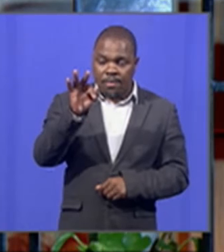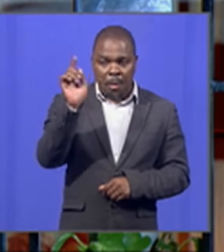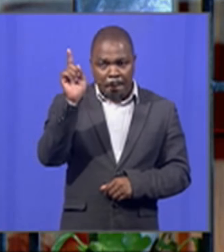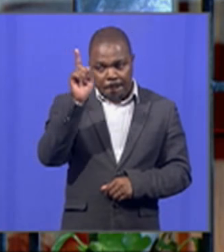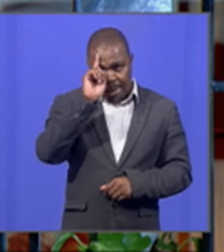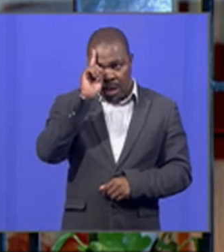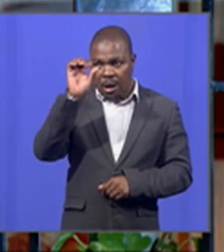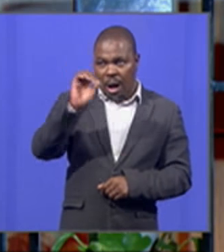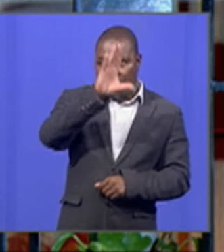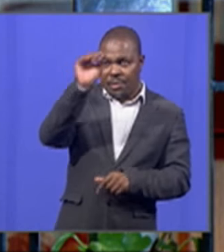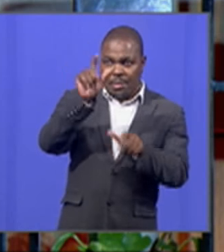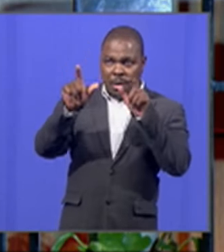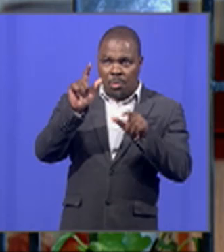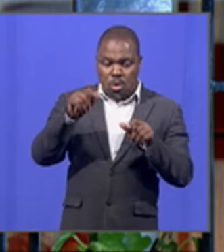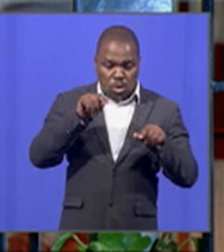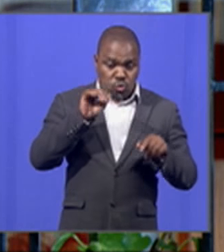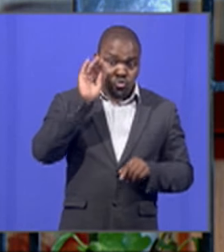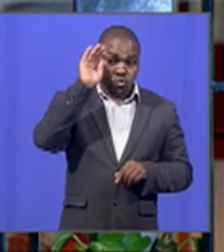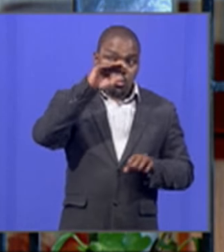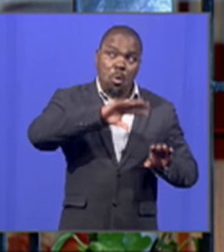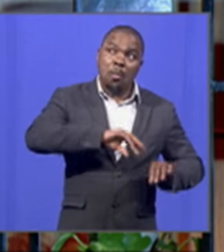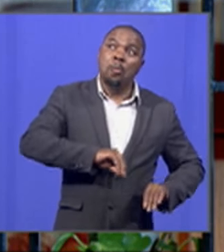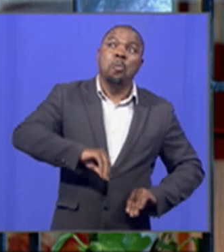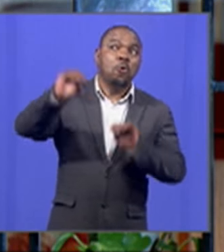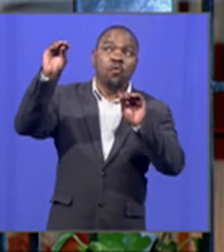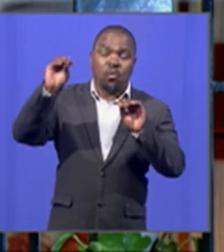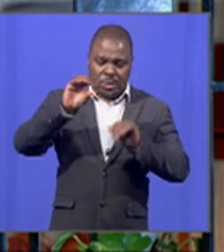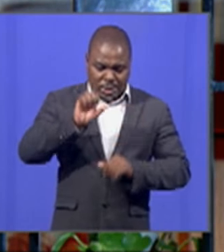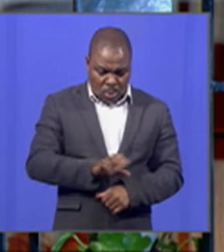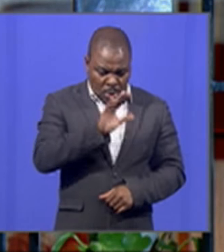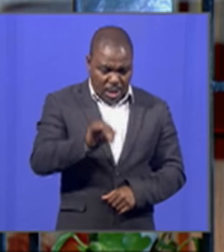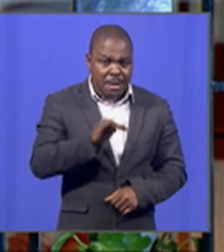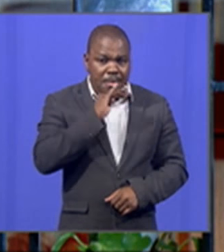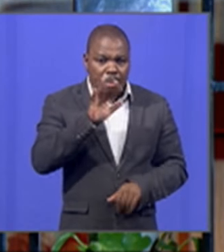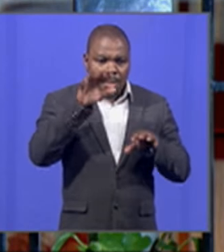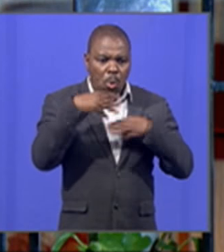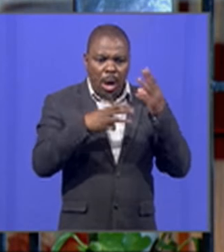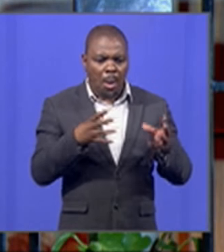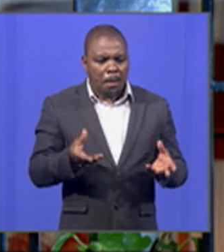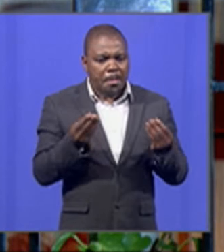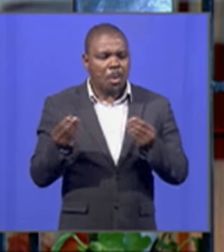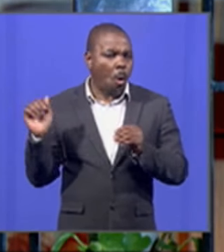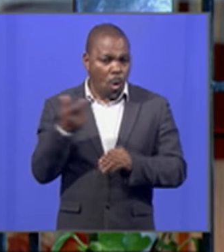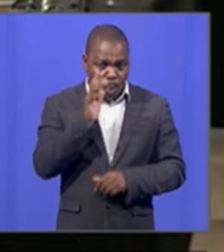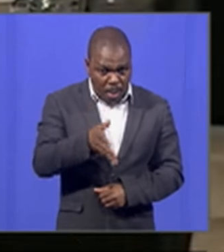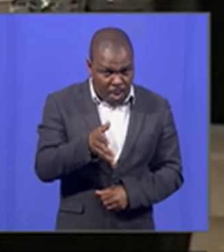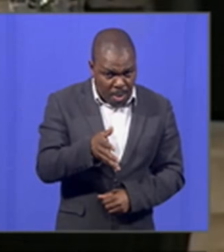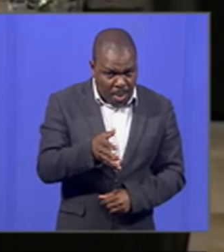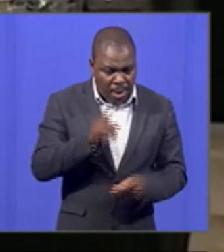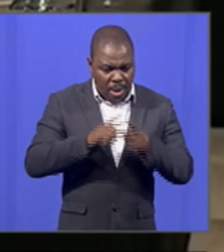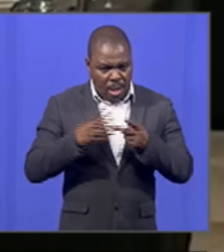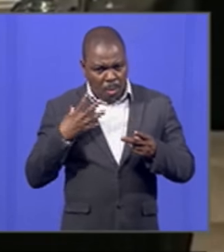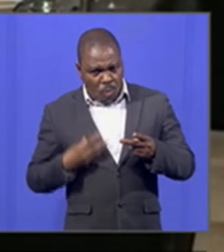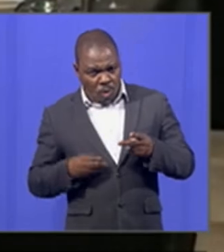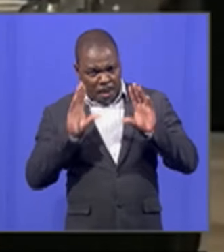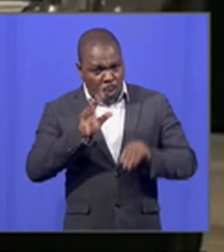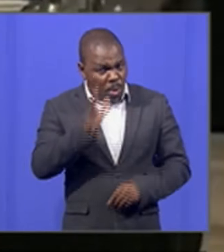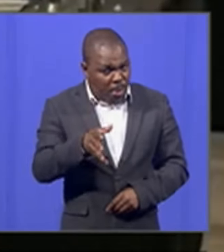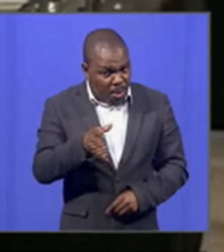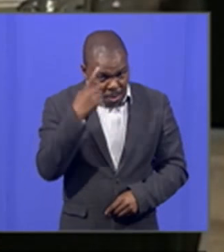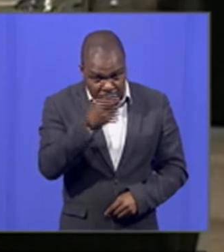left, there will be zero unemployment in this country and there will be zero poverty? Dlamini